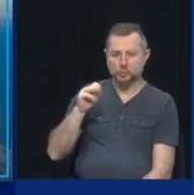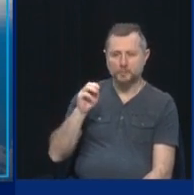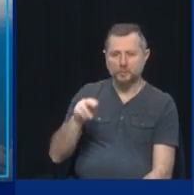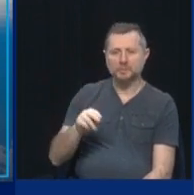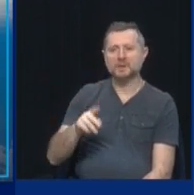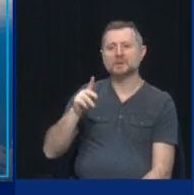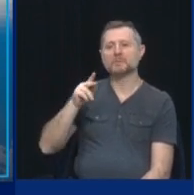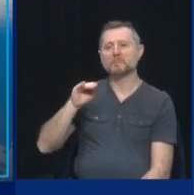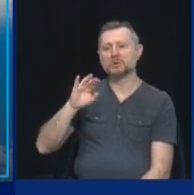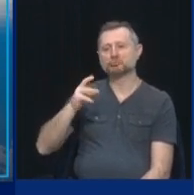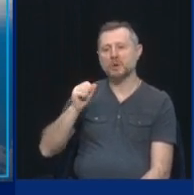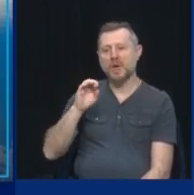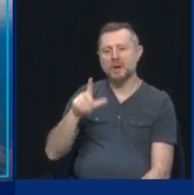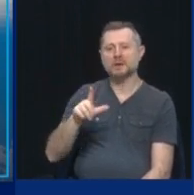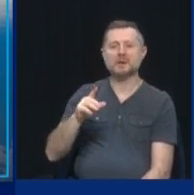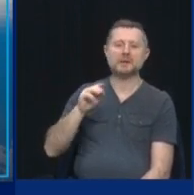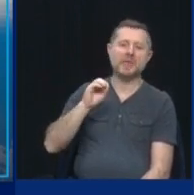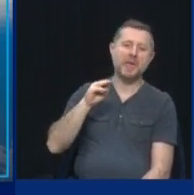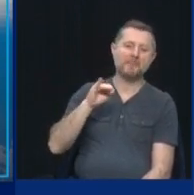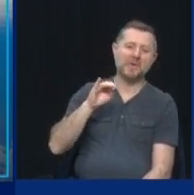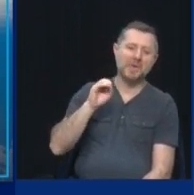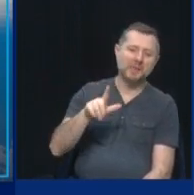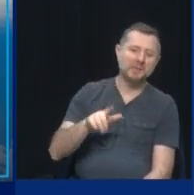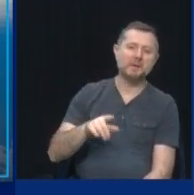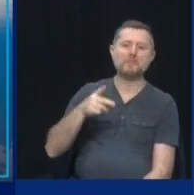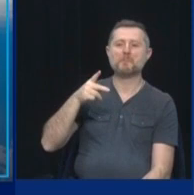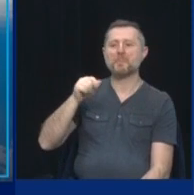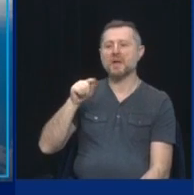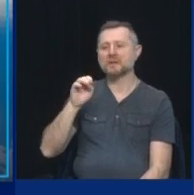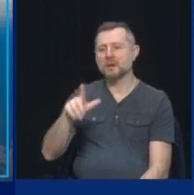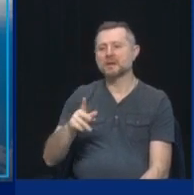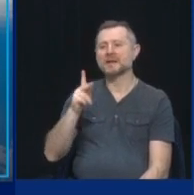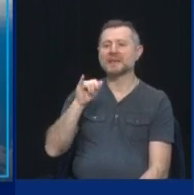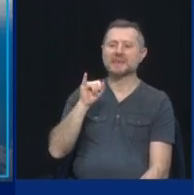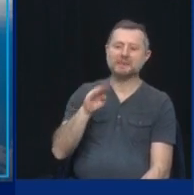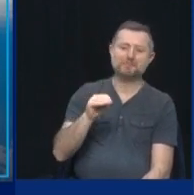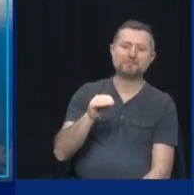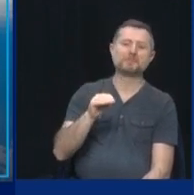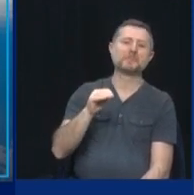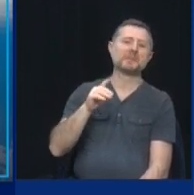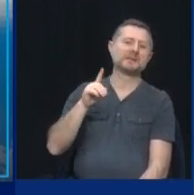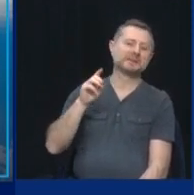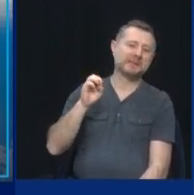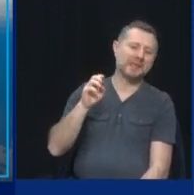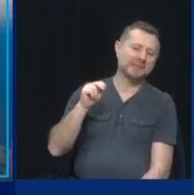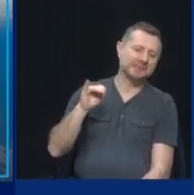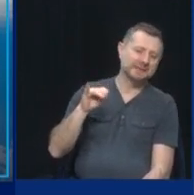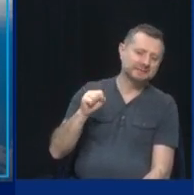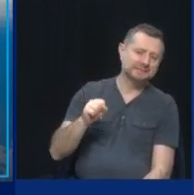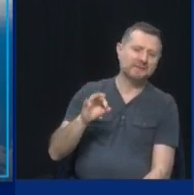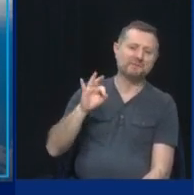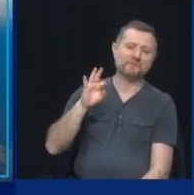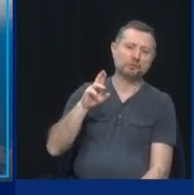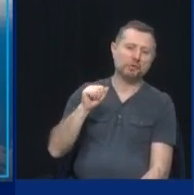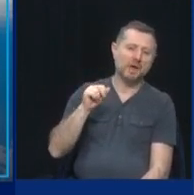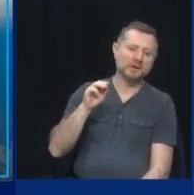Patel, Kim Trevian, and Dennis Ferrer.